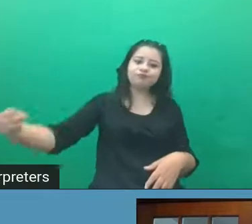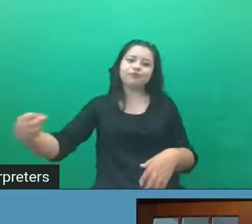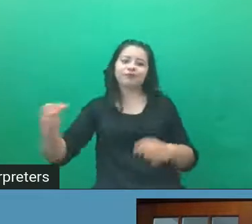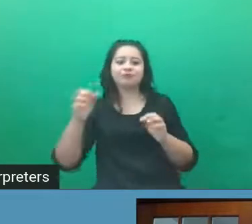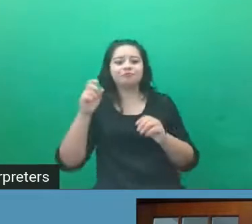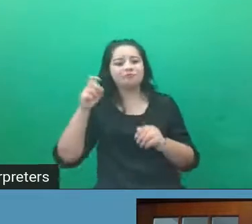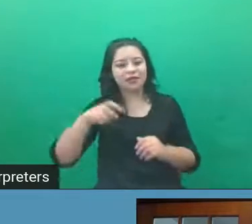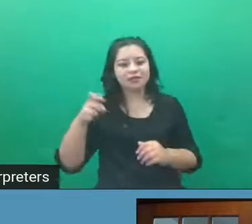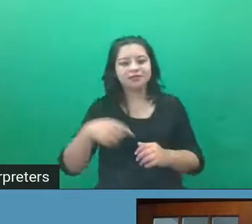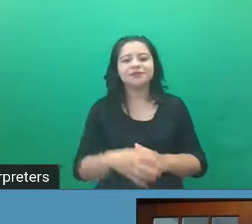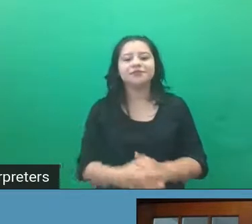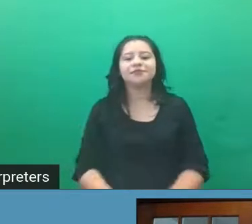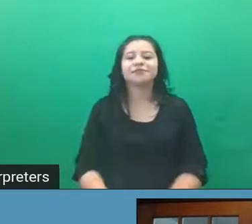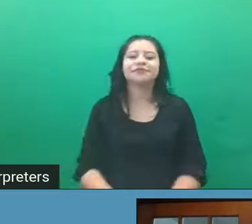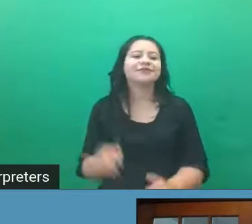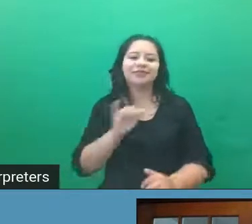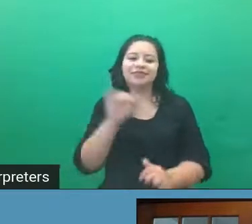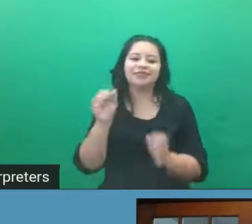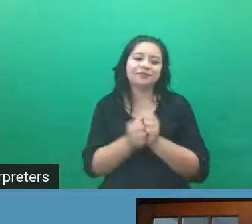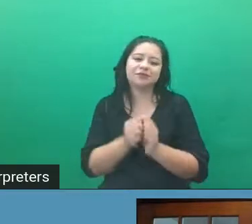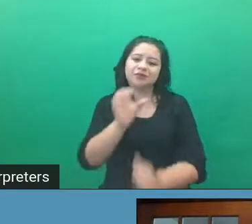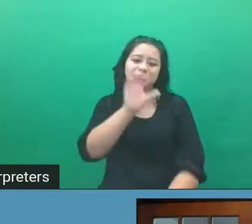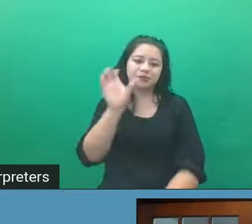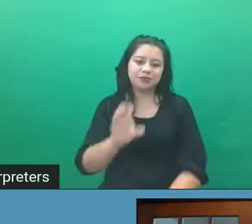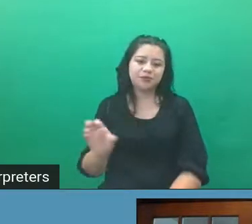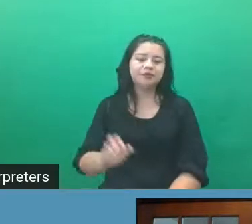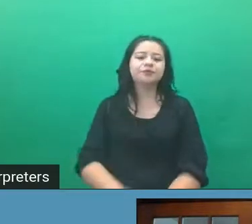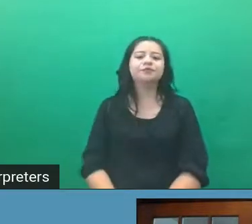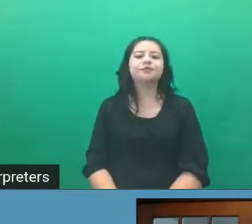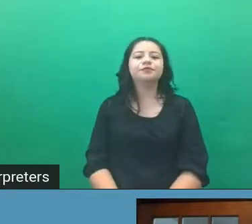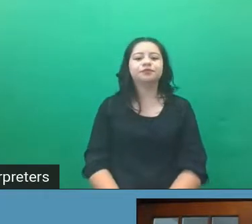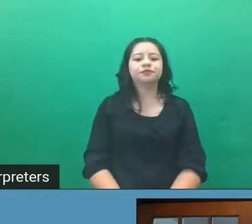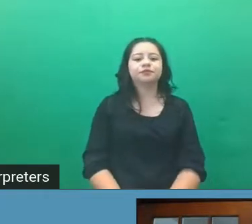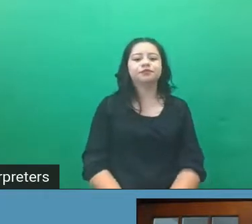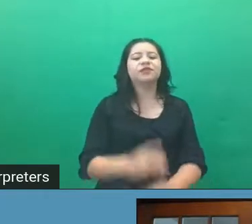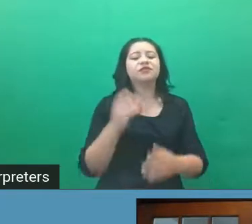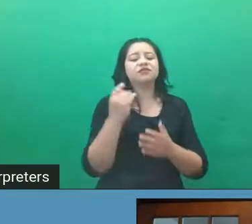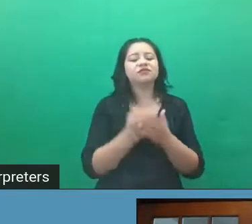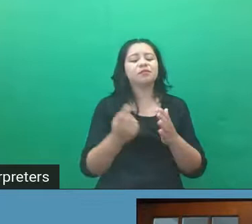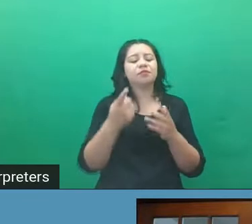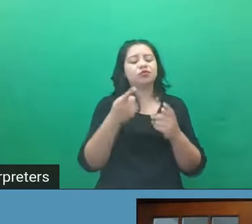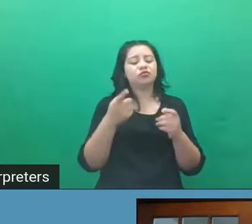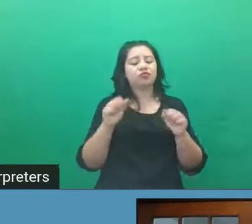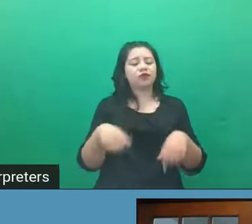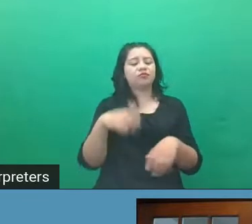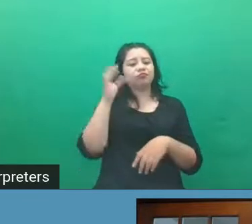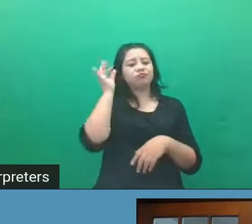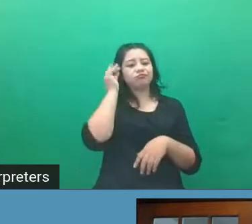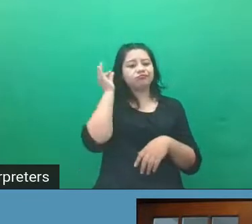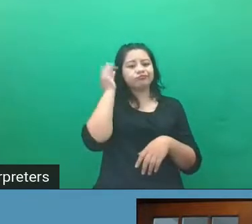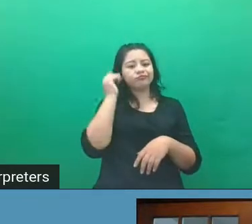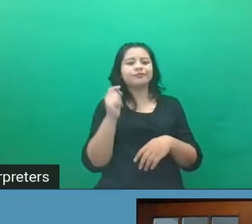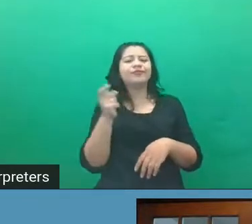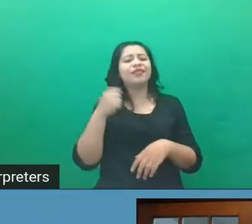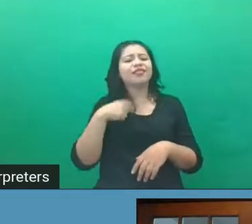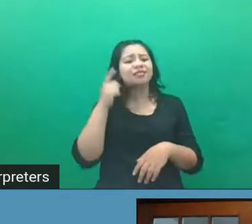to get straightened out. So yeah, that is a consideration. But I think registration is a good way